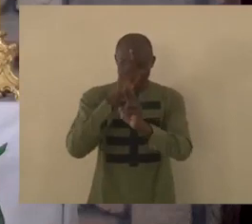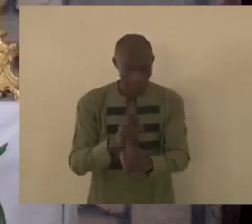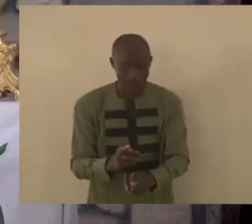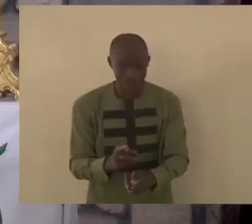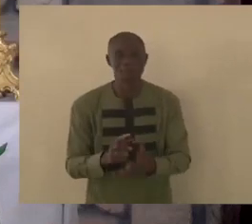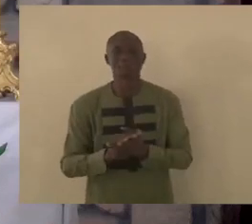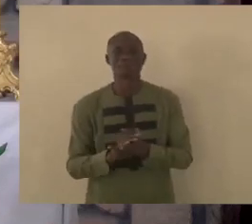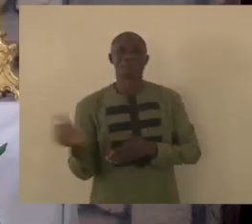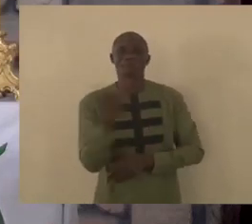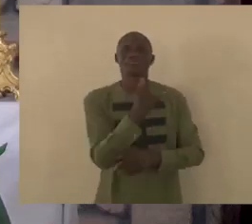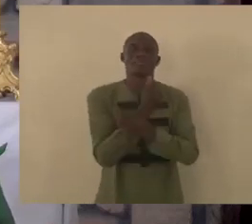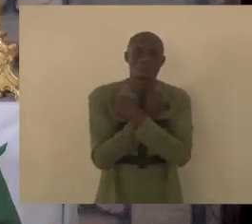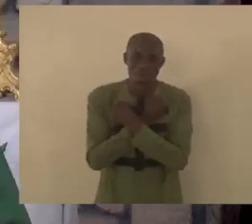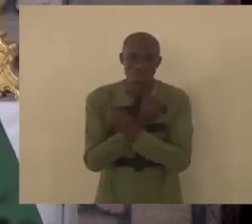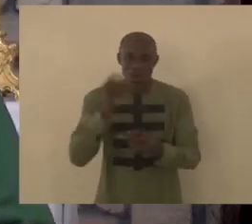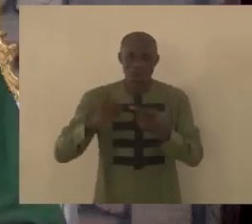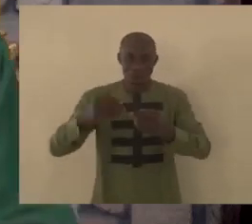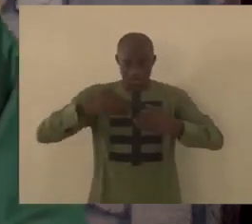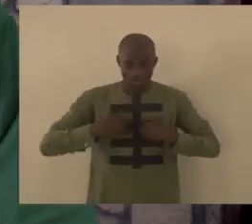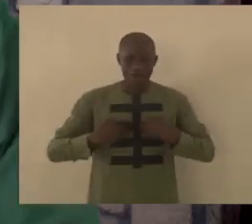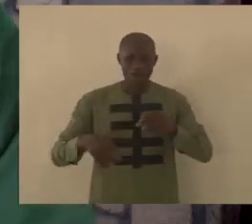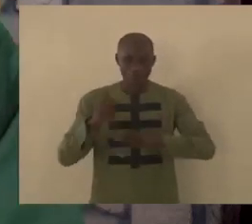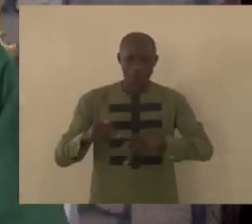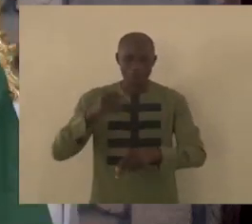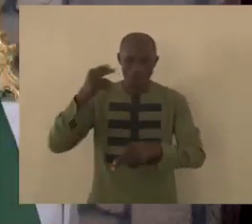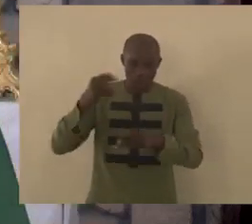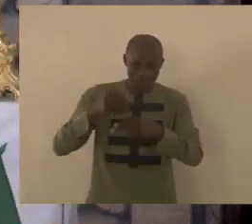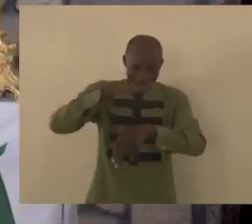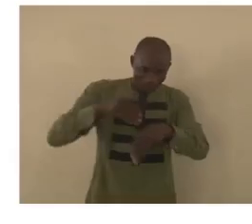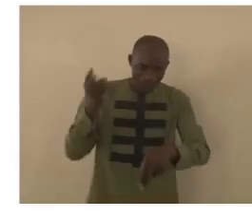the marketplaces. They love to have people call them what?